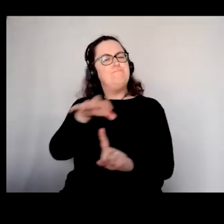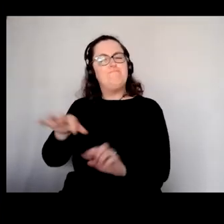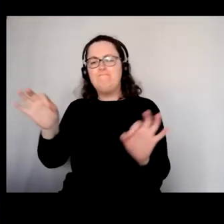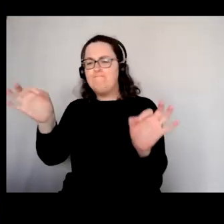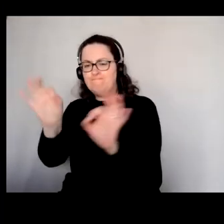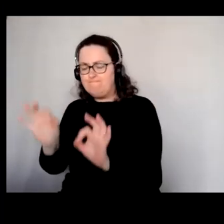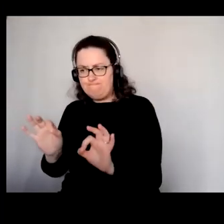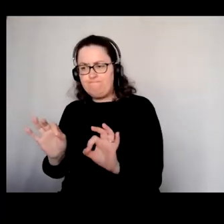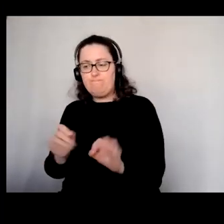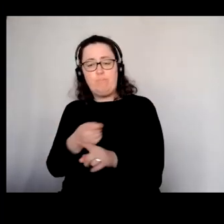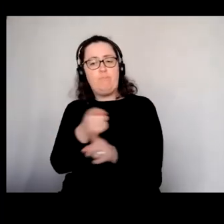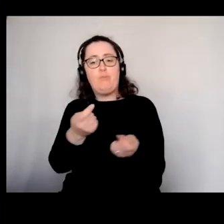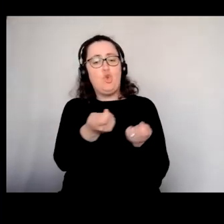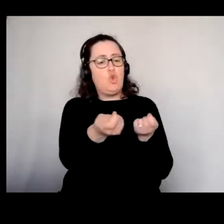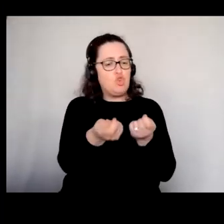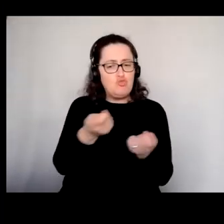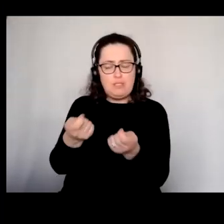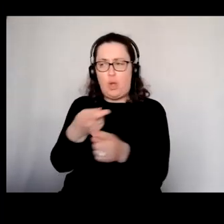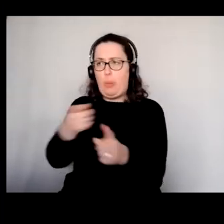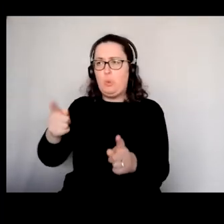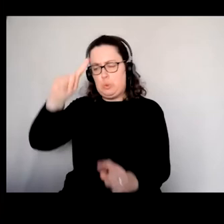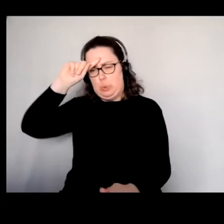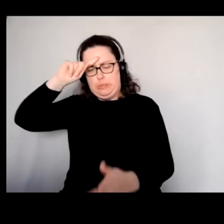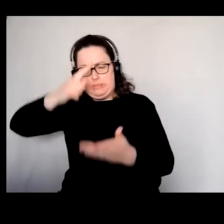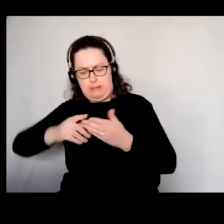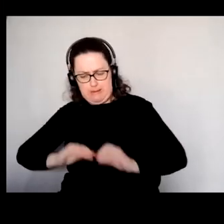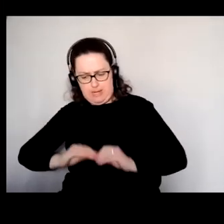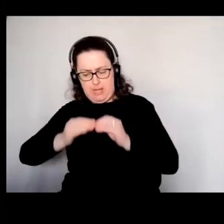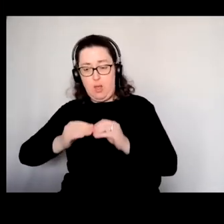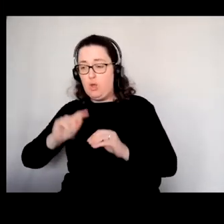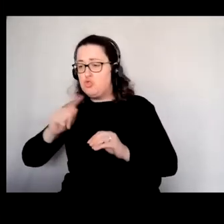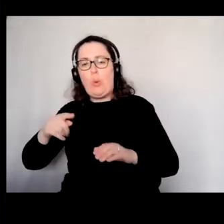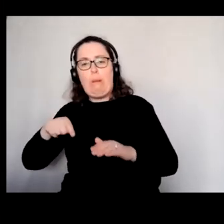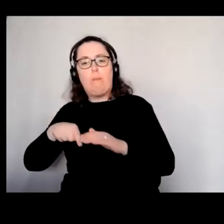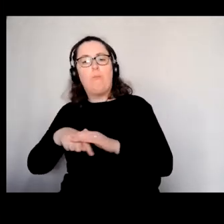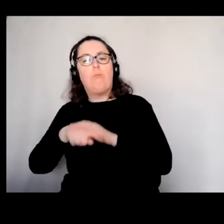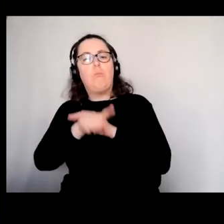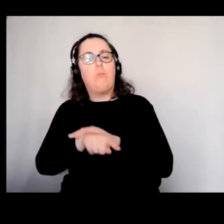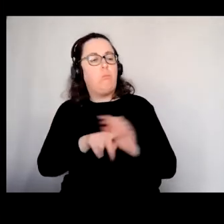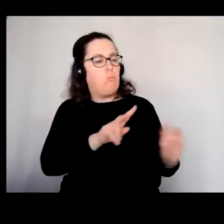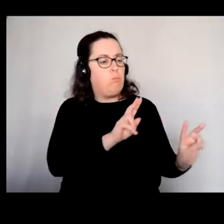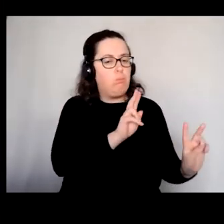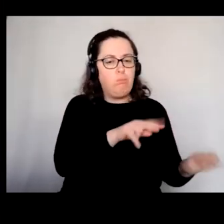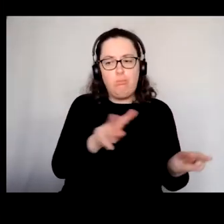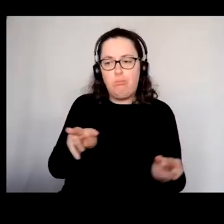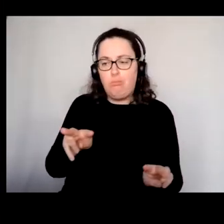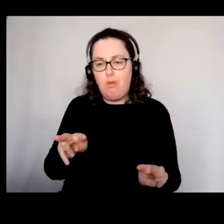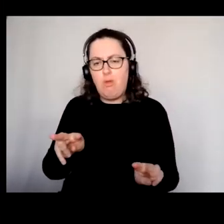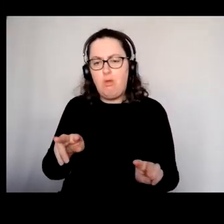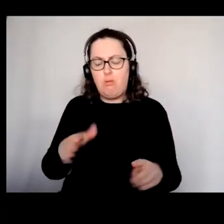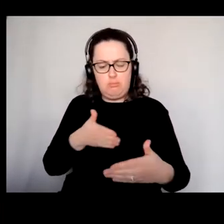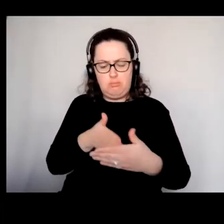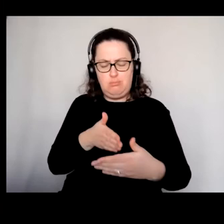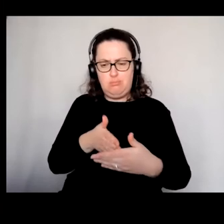know, and curators and decision makers don't come out of their institutions to look at our work, how are we ever going to get beyond that